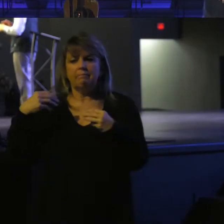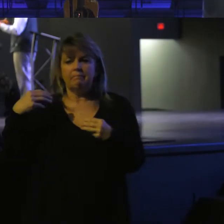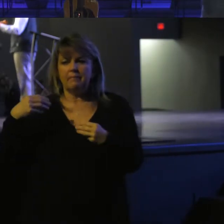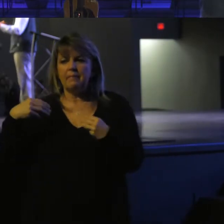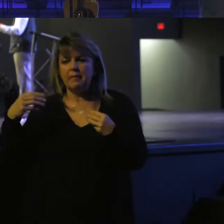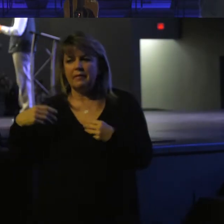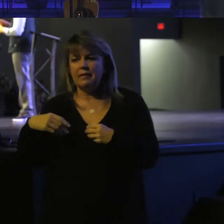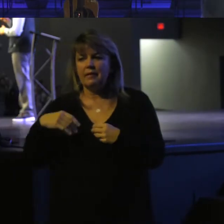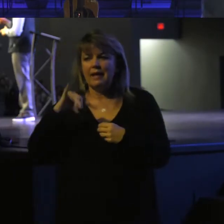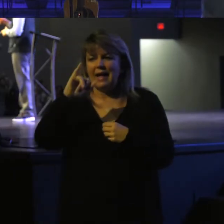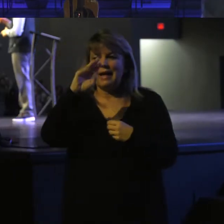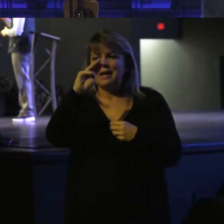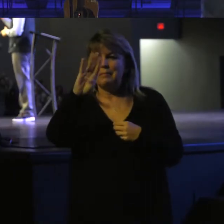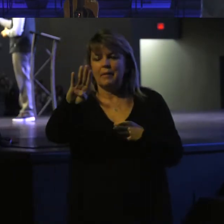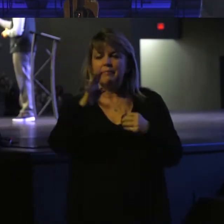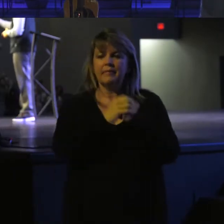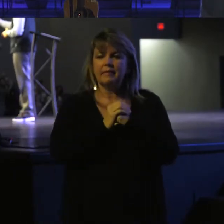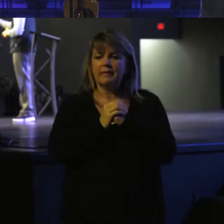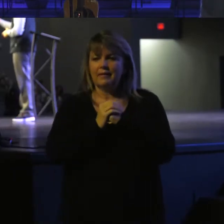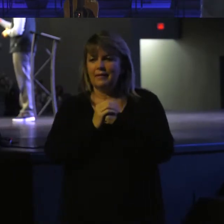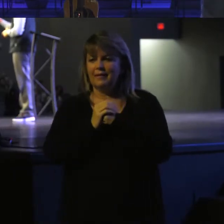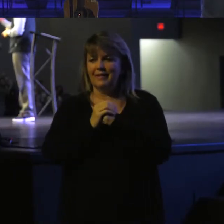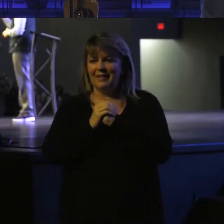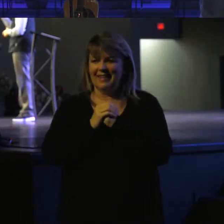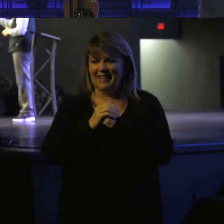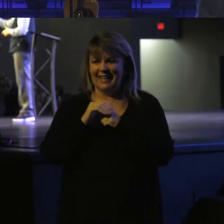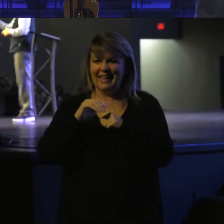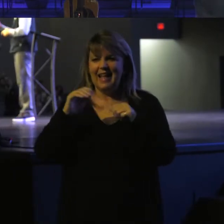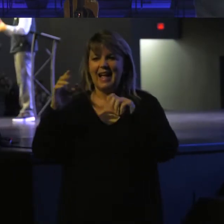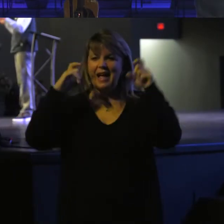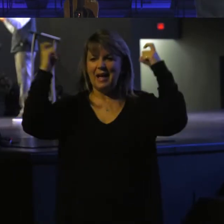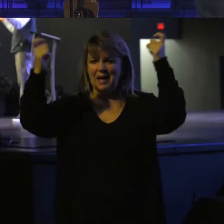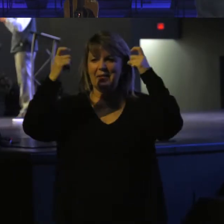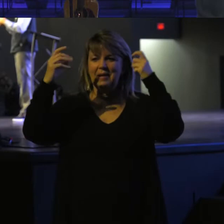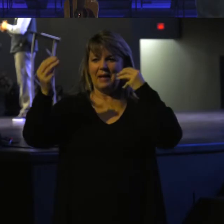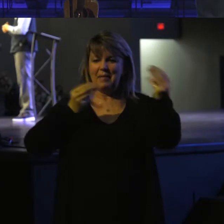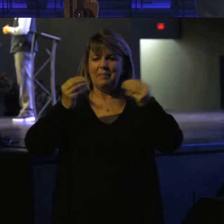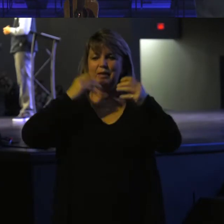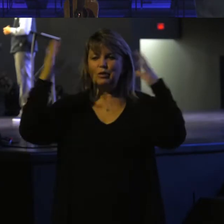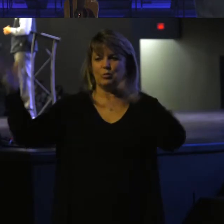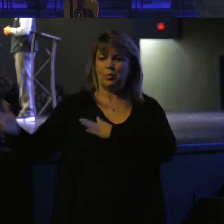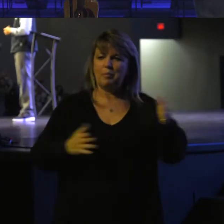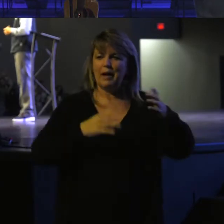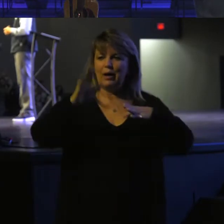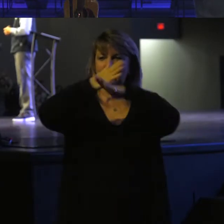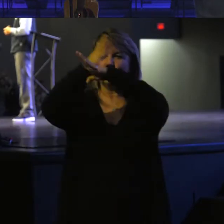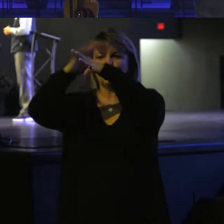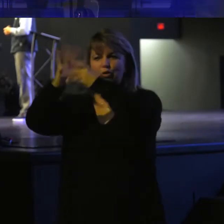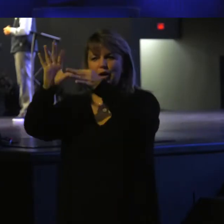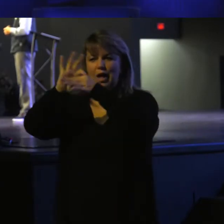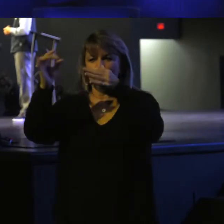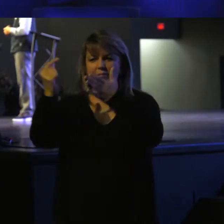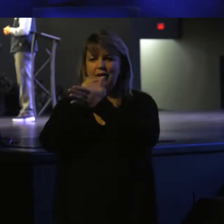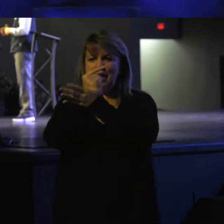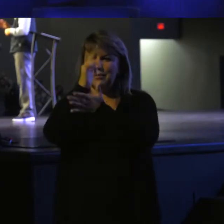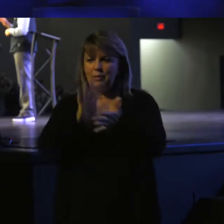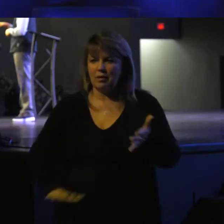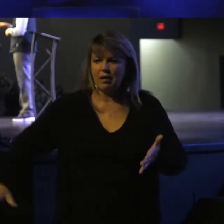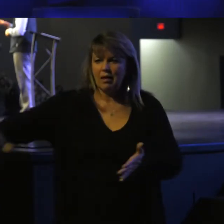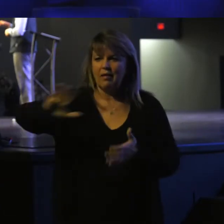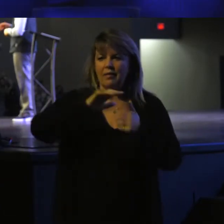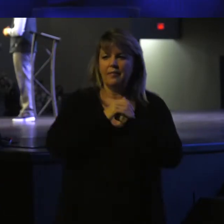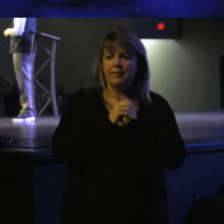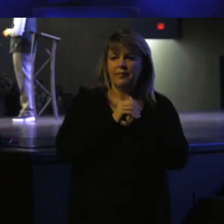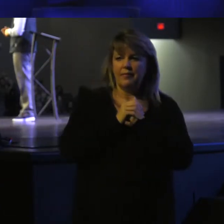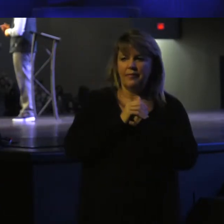where deaf missionaries and missionaries to deaf get prepared to share the gospel around the world. There was some